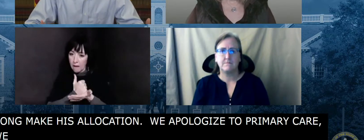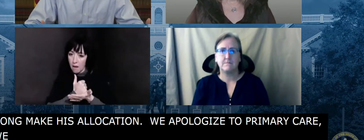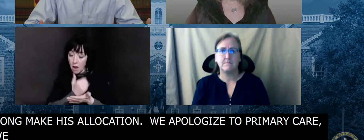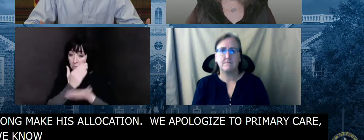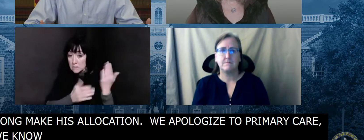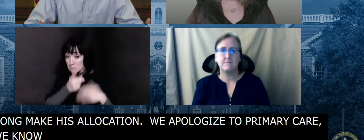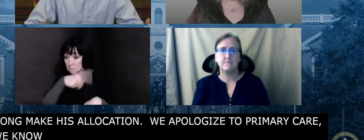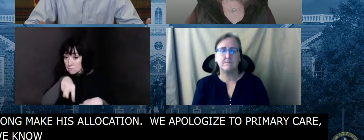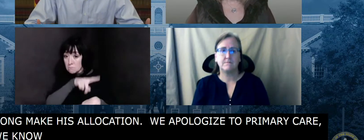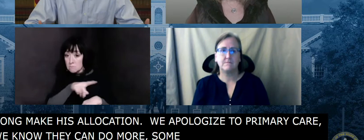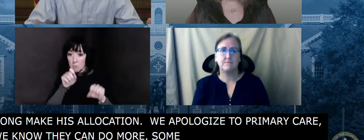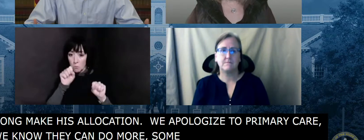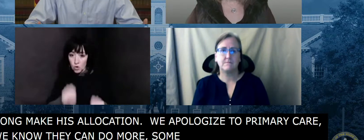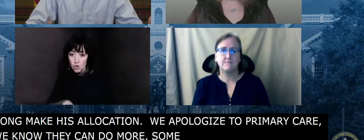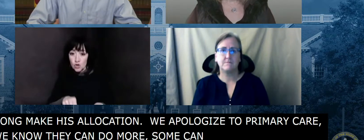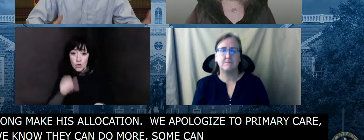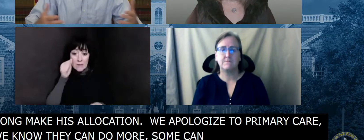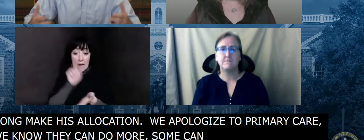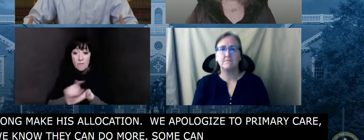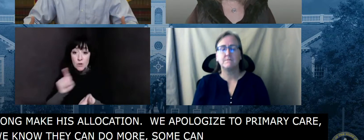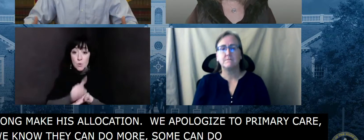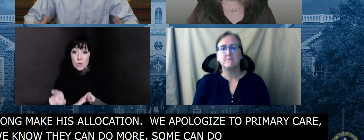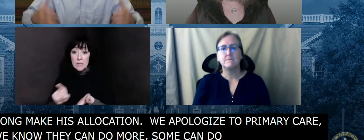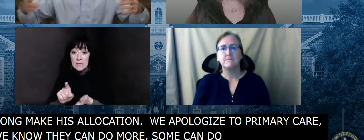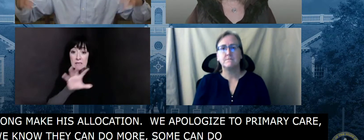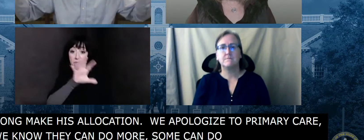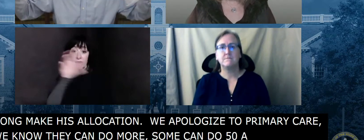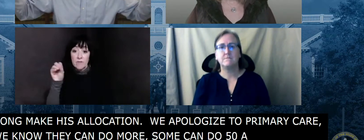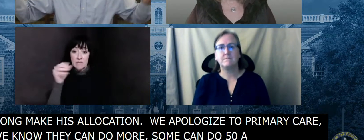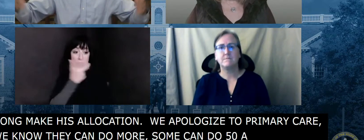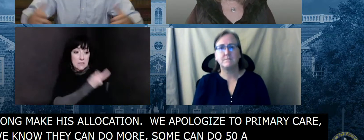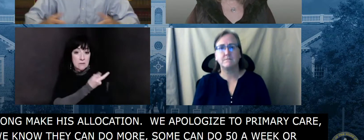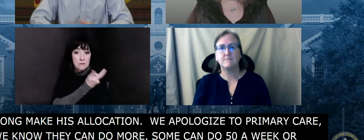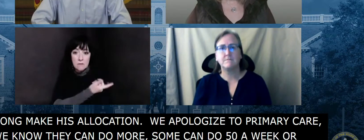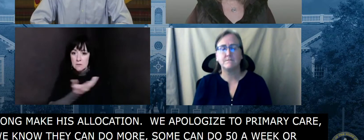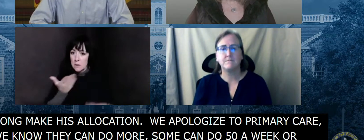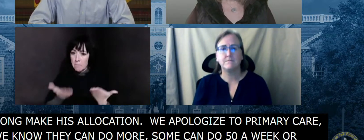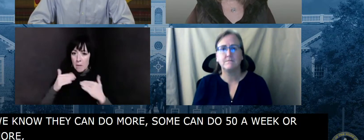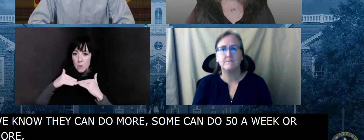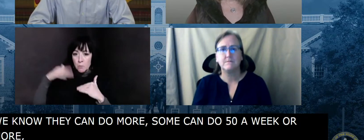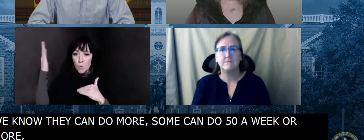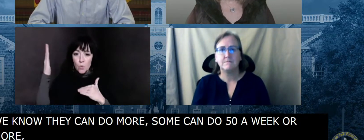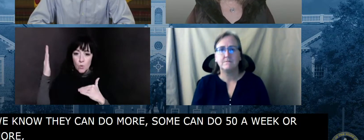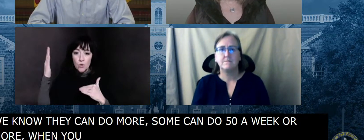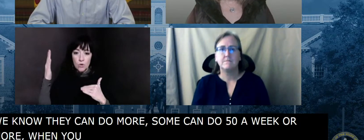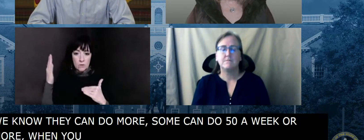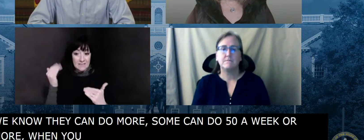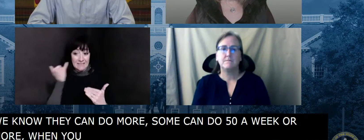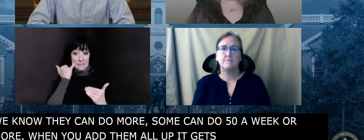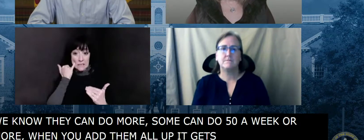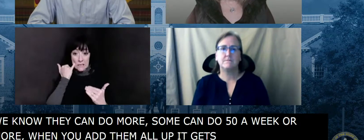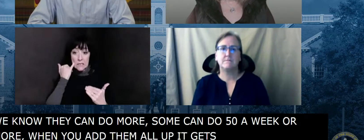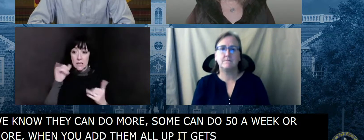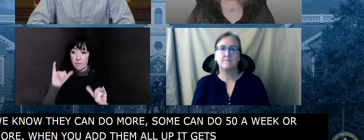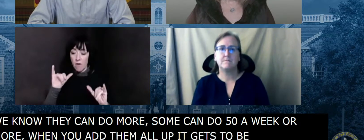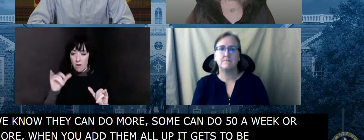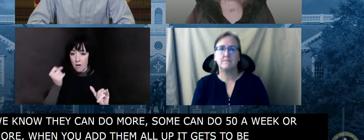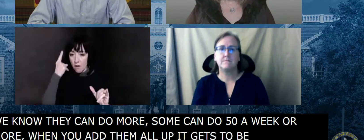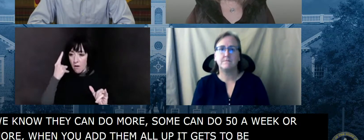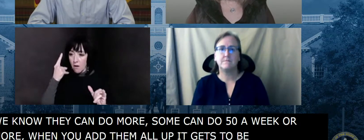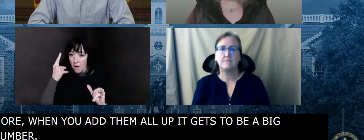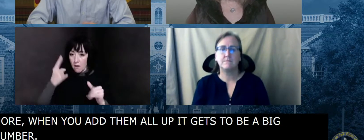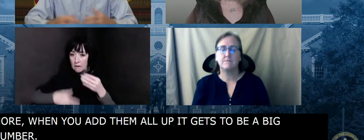50 a week or more. Well, you add them all up, it gets to be a big number. We wish we